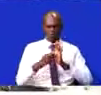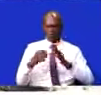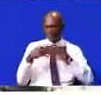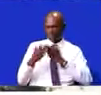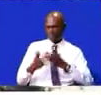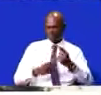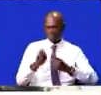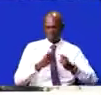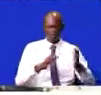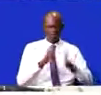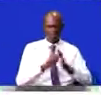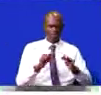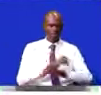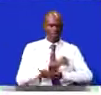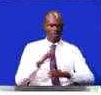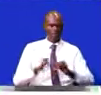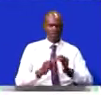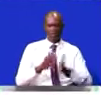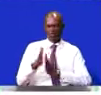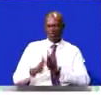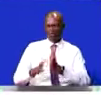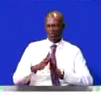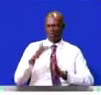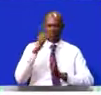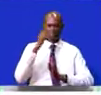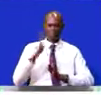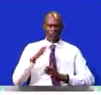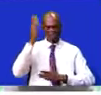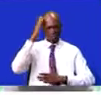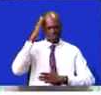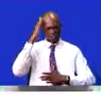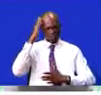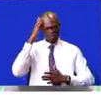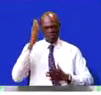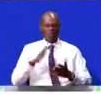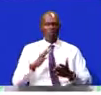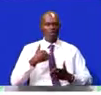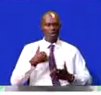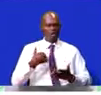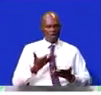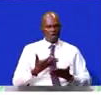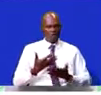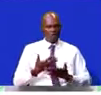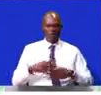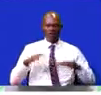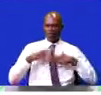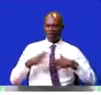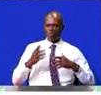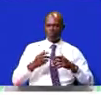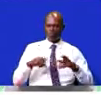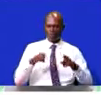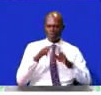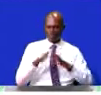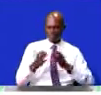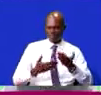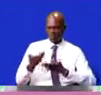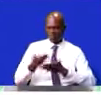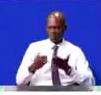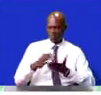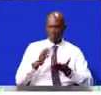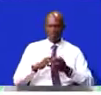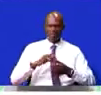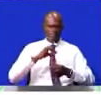ta chindro mar lero bomano. You know, now we have a war with these fellows selling coffee with these white tarpaulins. They are throwing